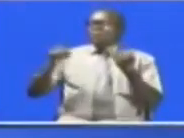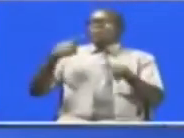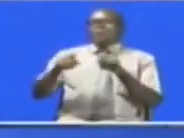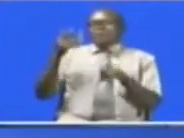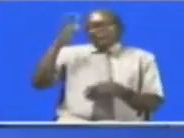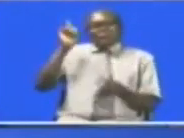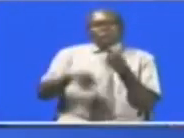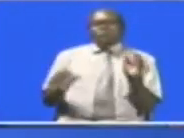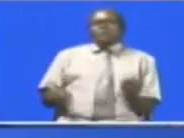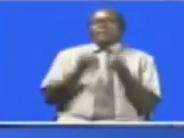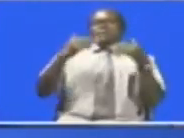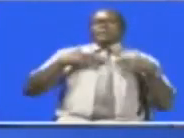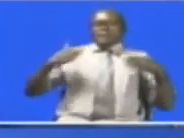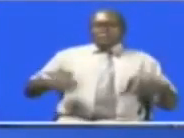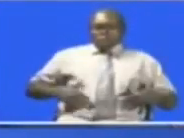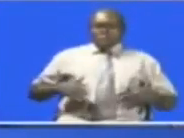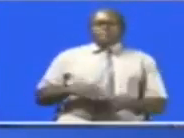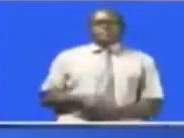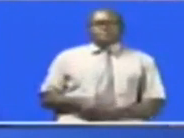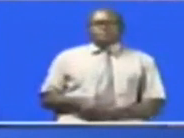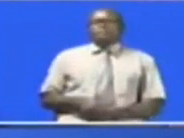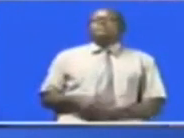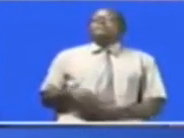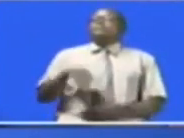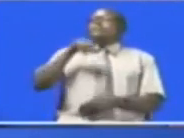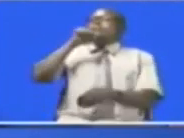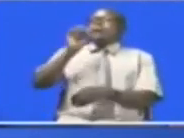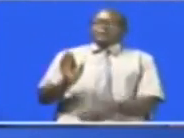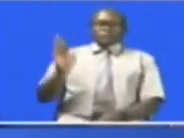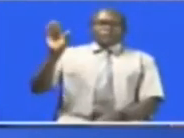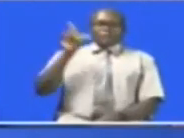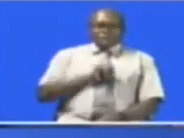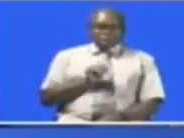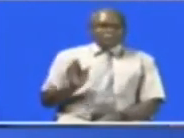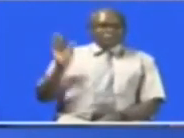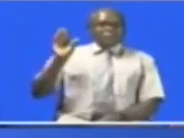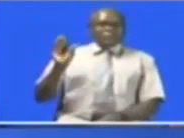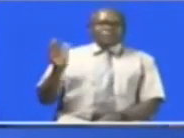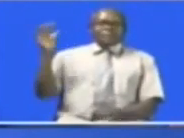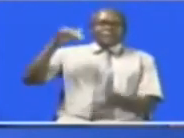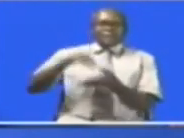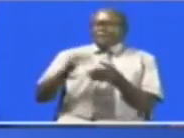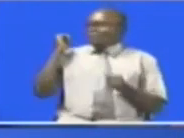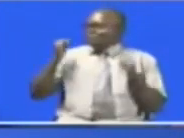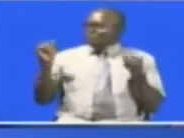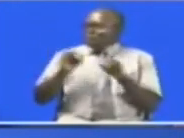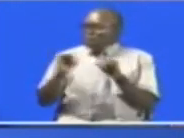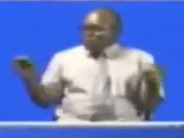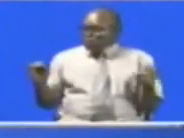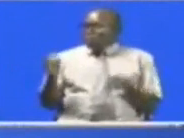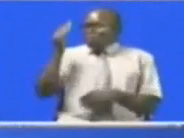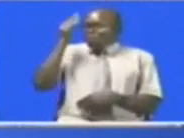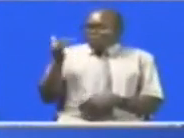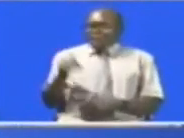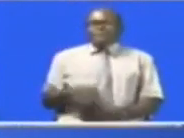don't know what was happening in my body, and I swear that I will not run a marathon.